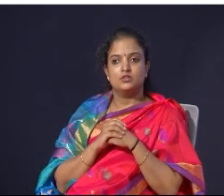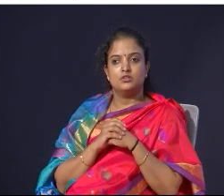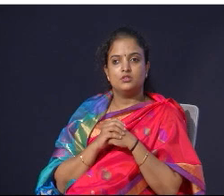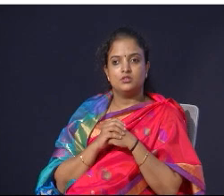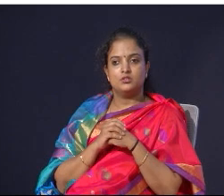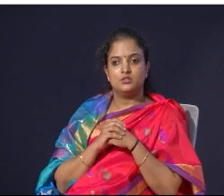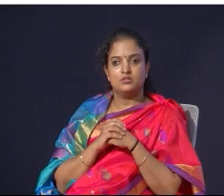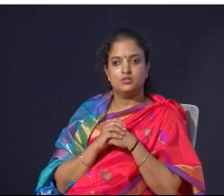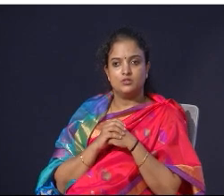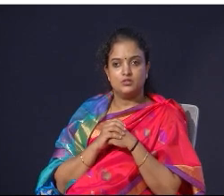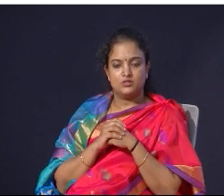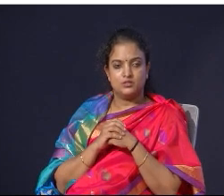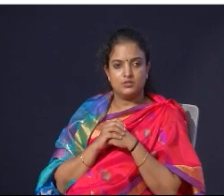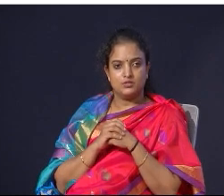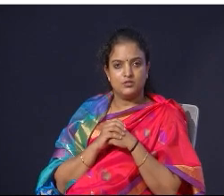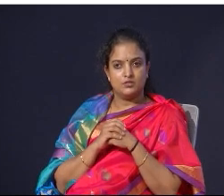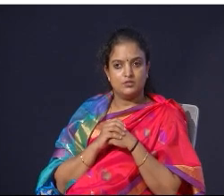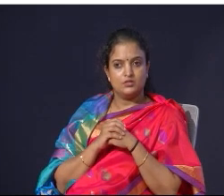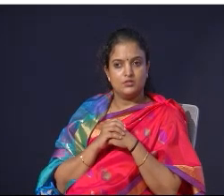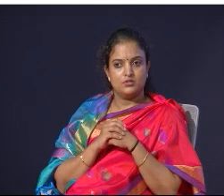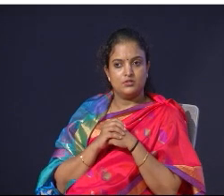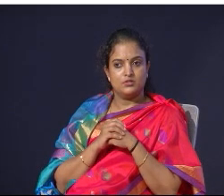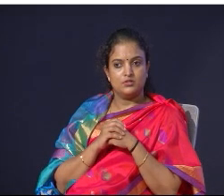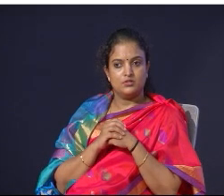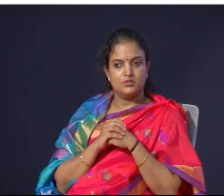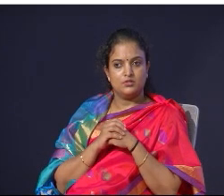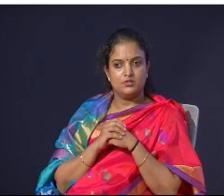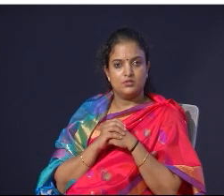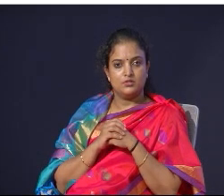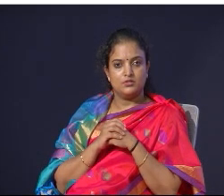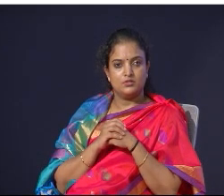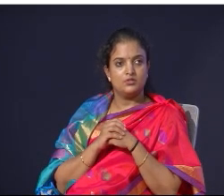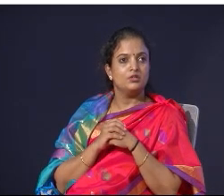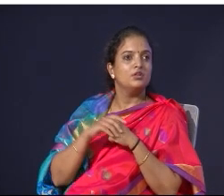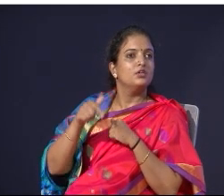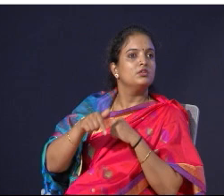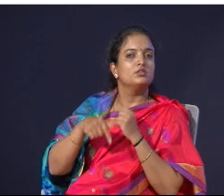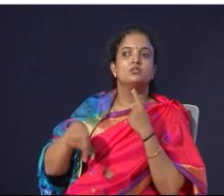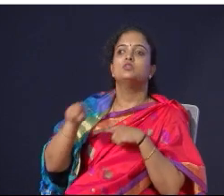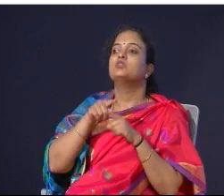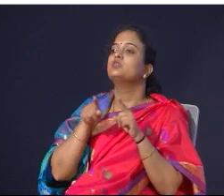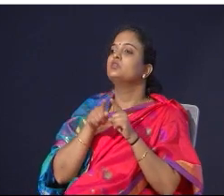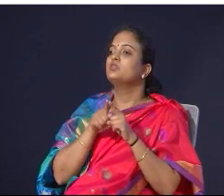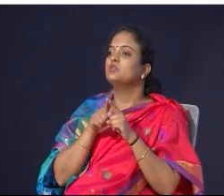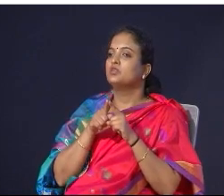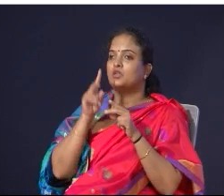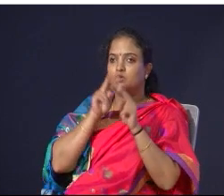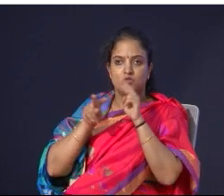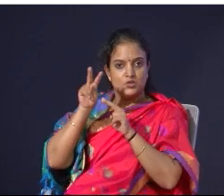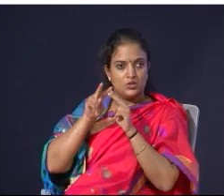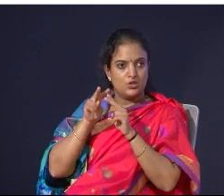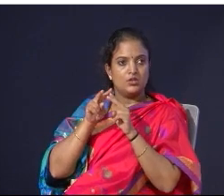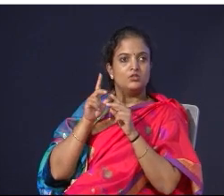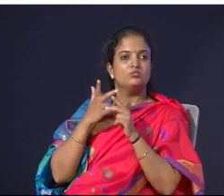of me doing vision rehabilitation with our children. So now we have done vision stimulation, we come to visual efficiency. We are going